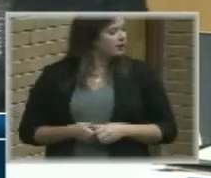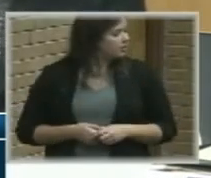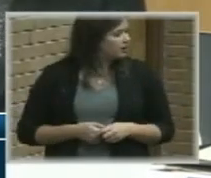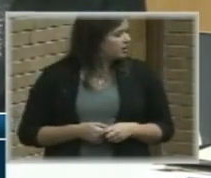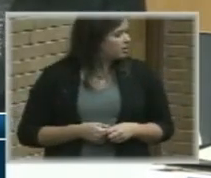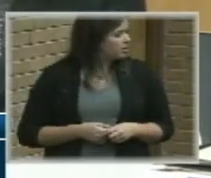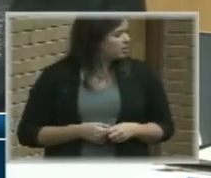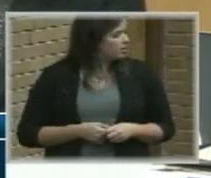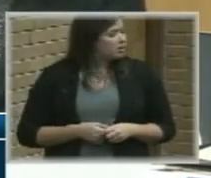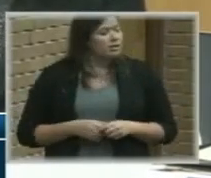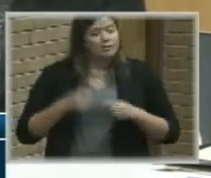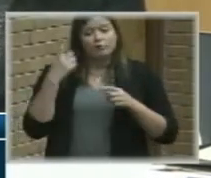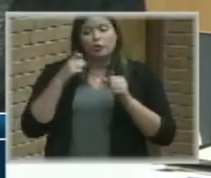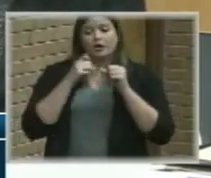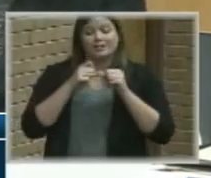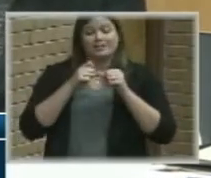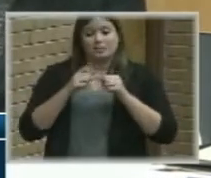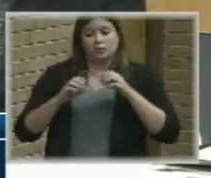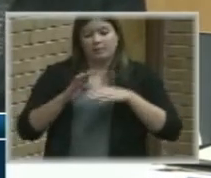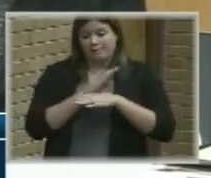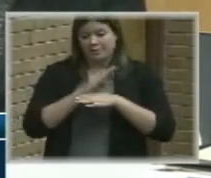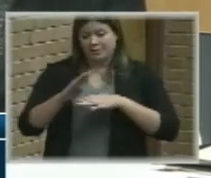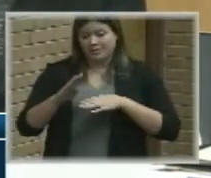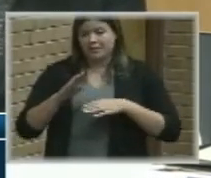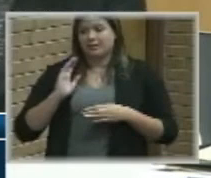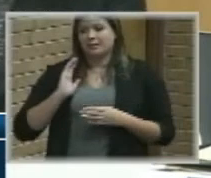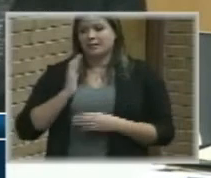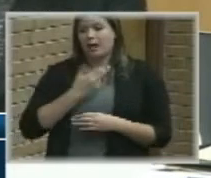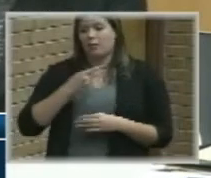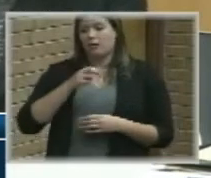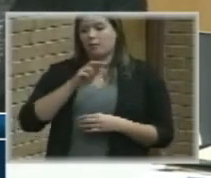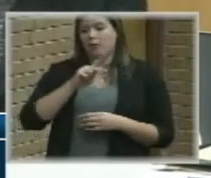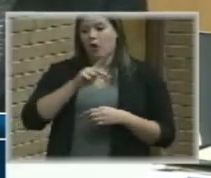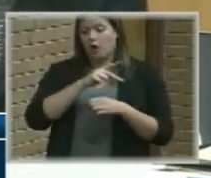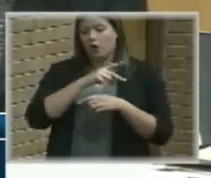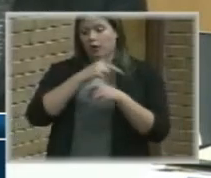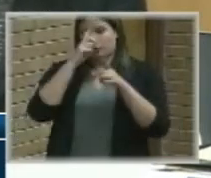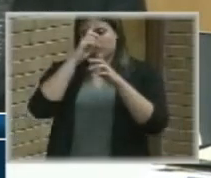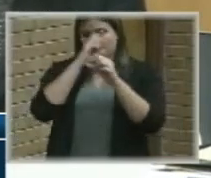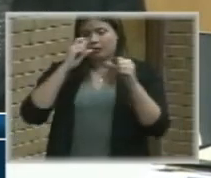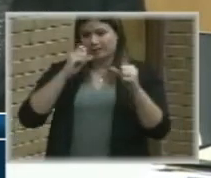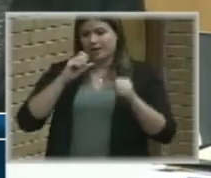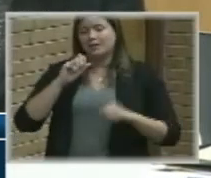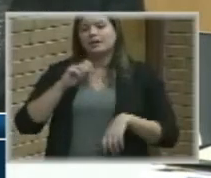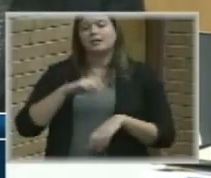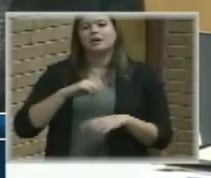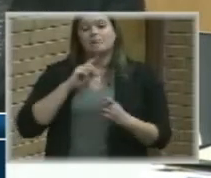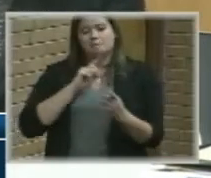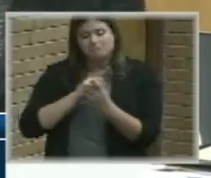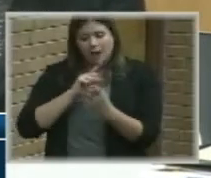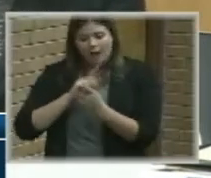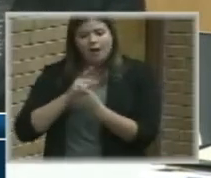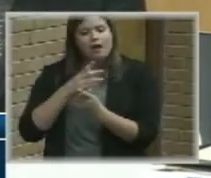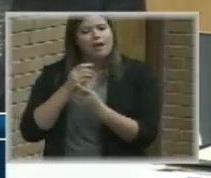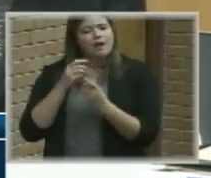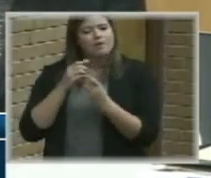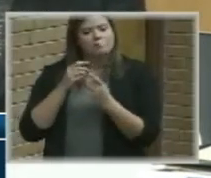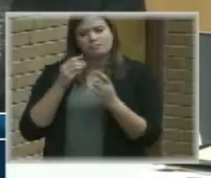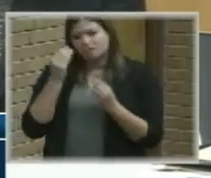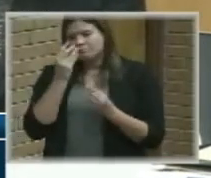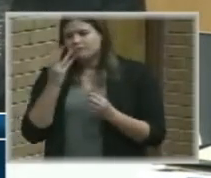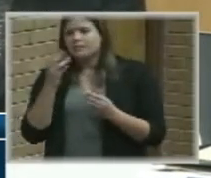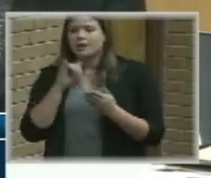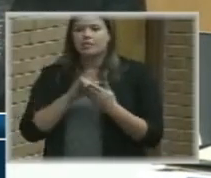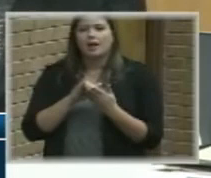of continuing business, our Park Superintendent, Matt Beeman, indicated that the Corbett's Glen